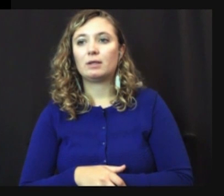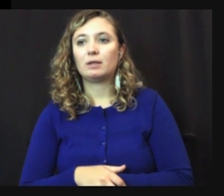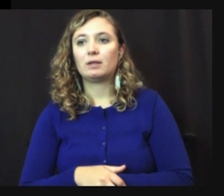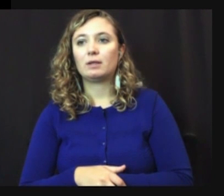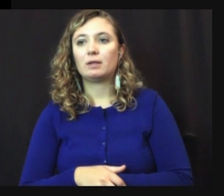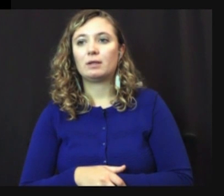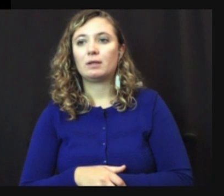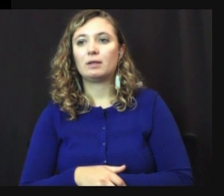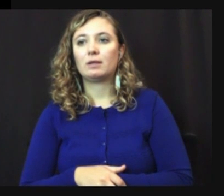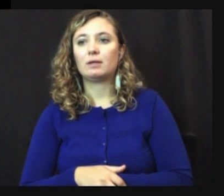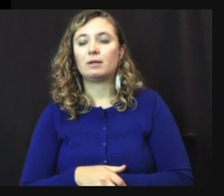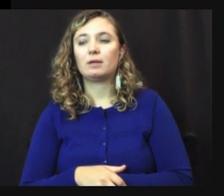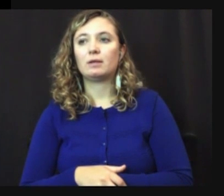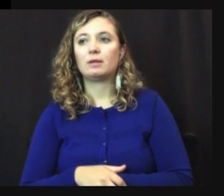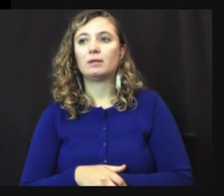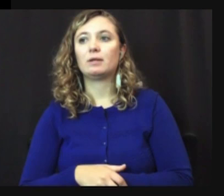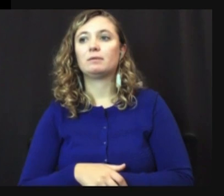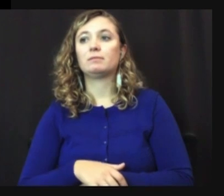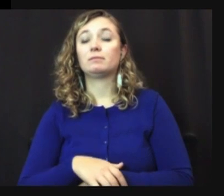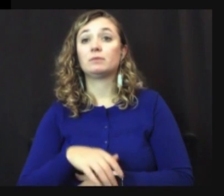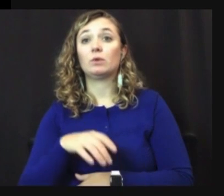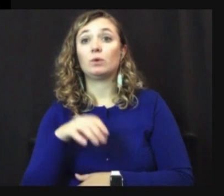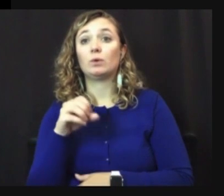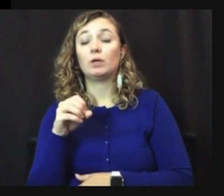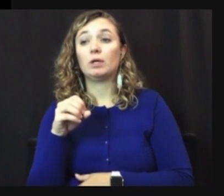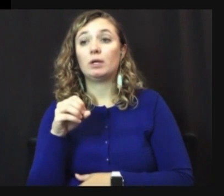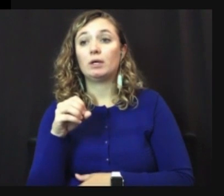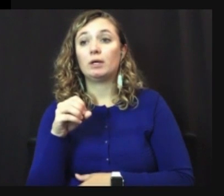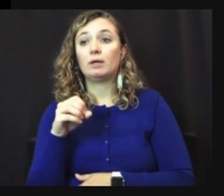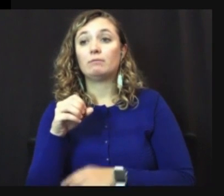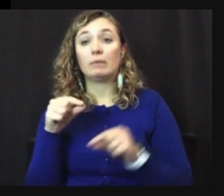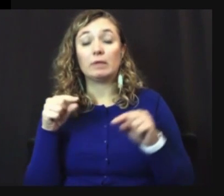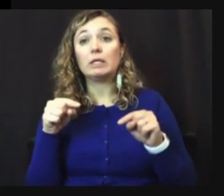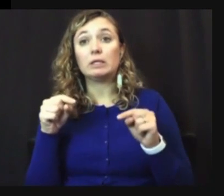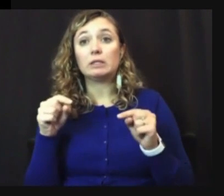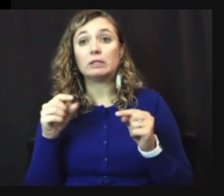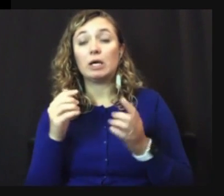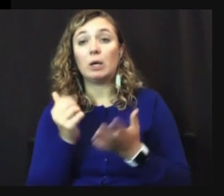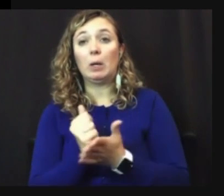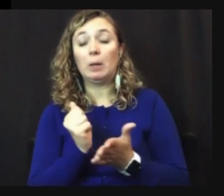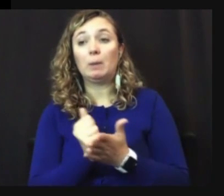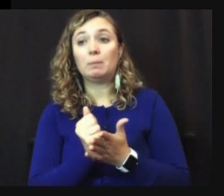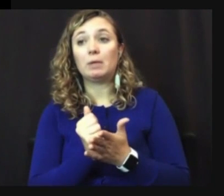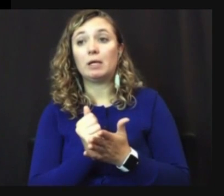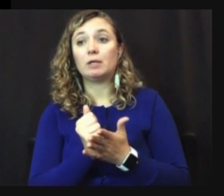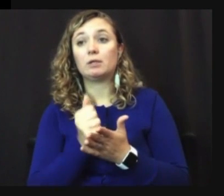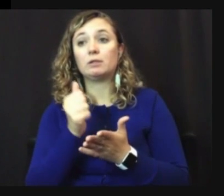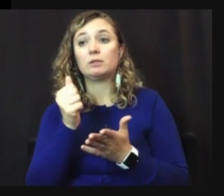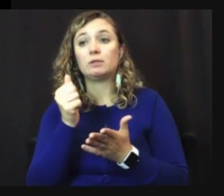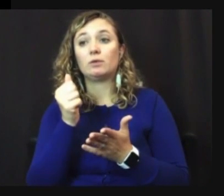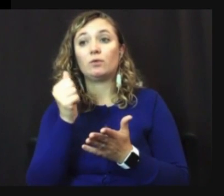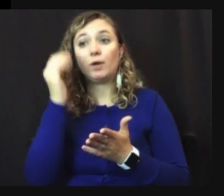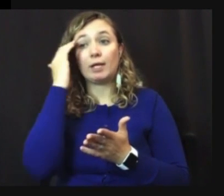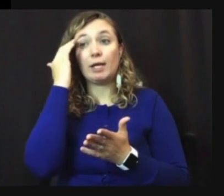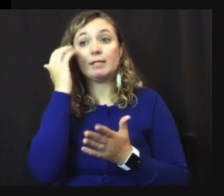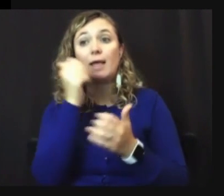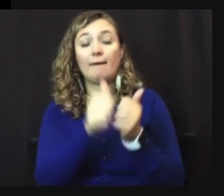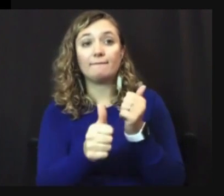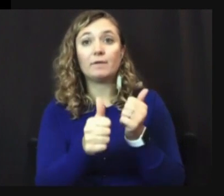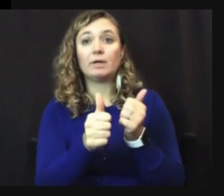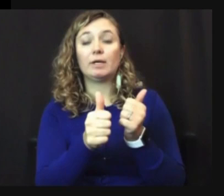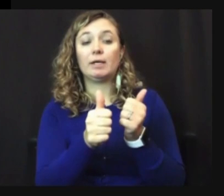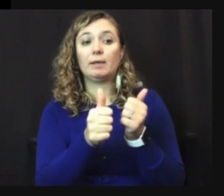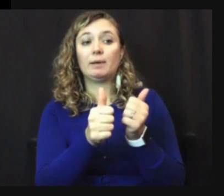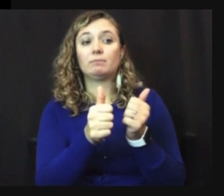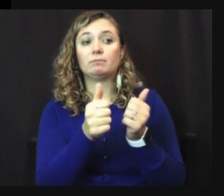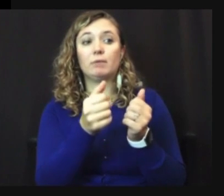This helps us then recognize that every bit of sensory information that we get is affecting our working memory